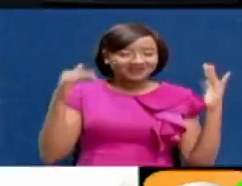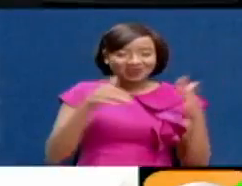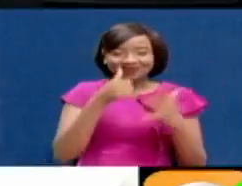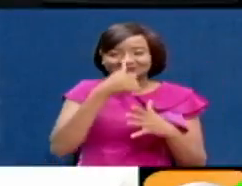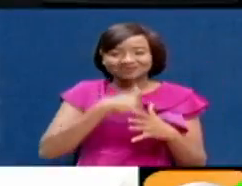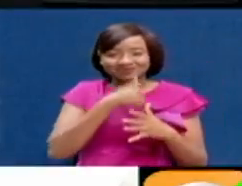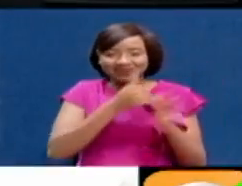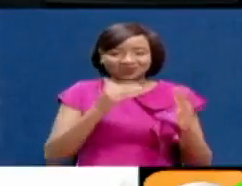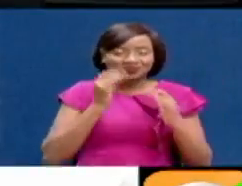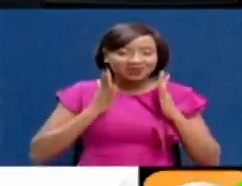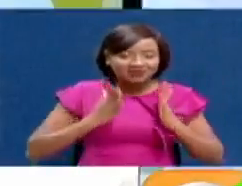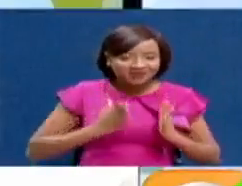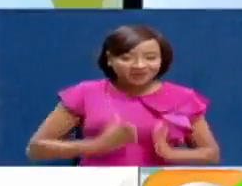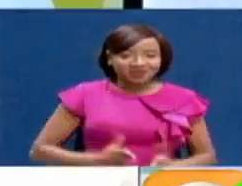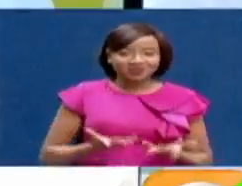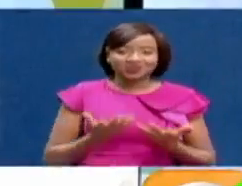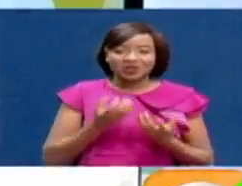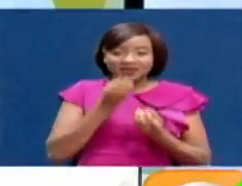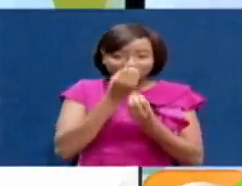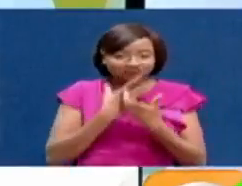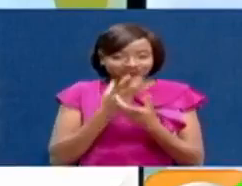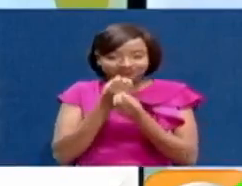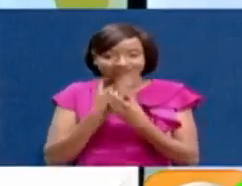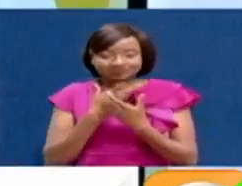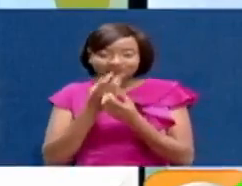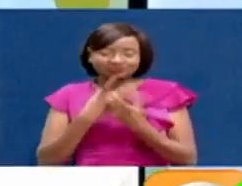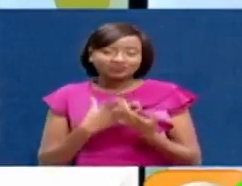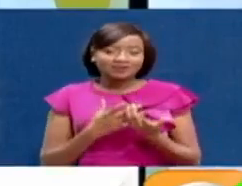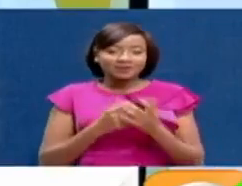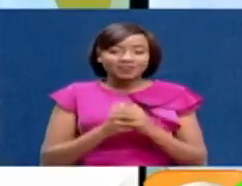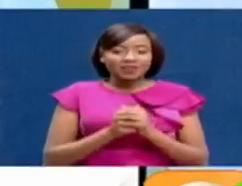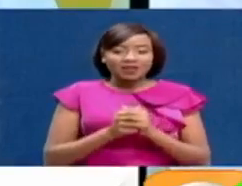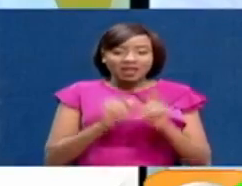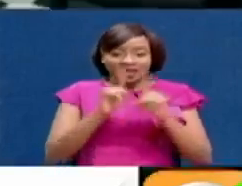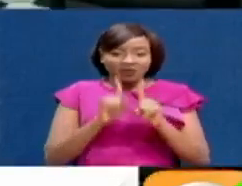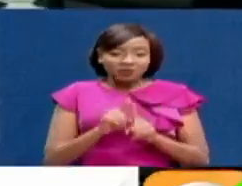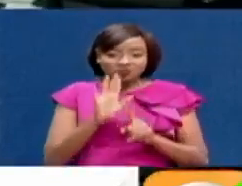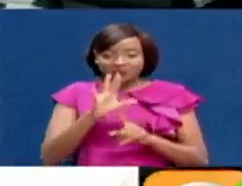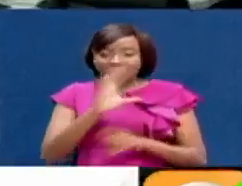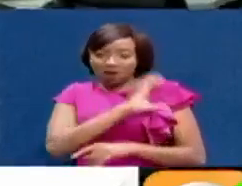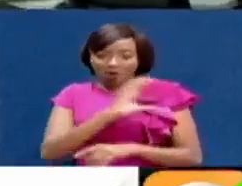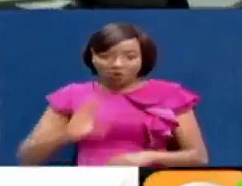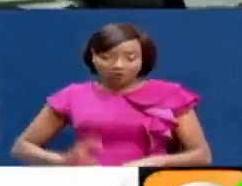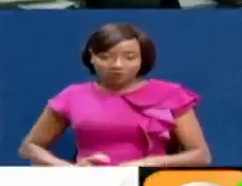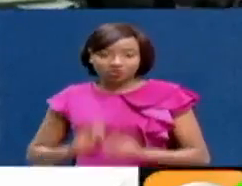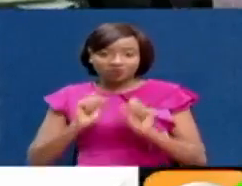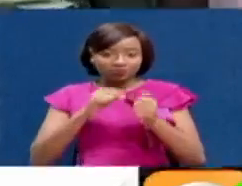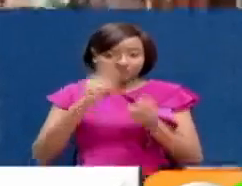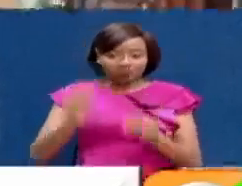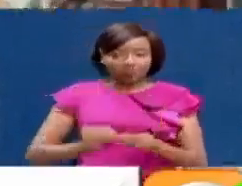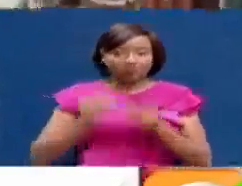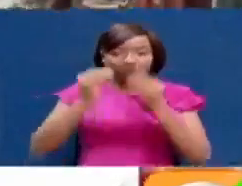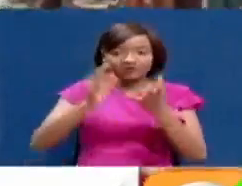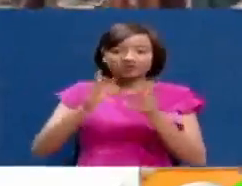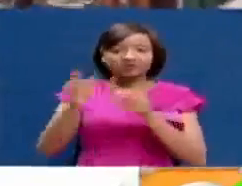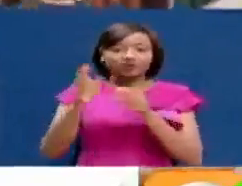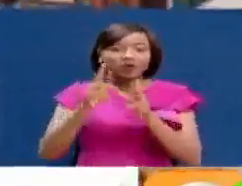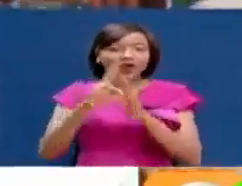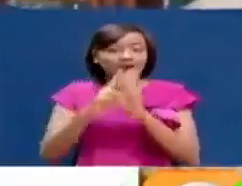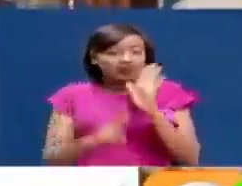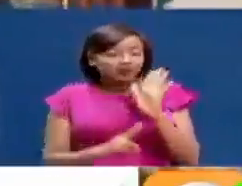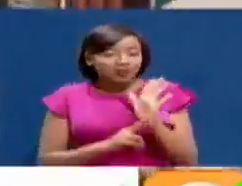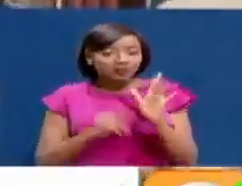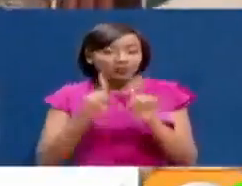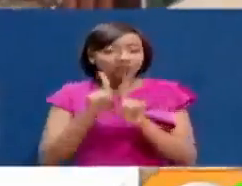personal information of individuals. It establishes the Office of the Data Protection Commissioner, makes provision for regulation of the processing